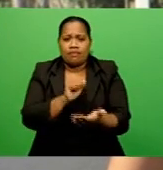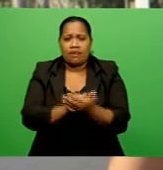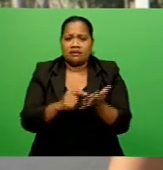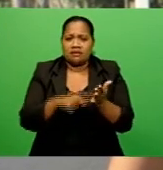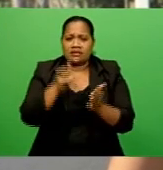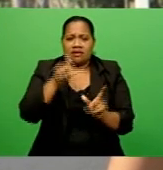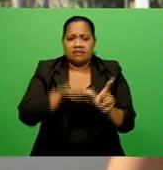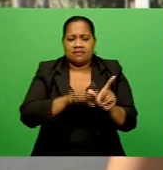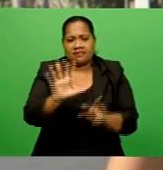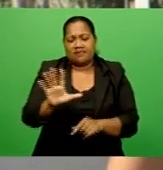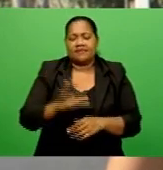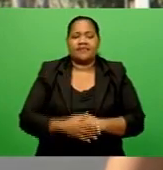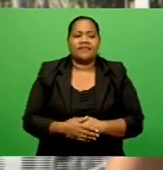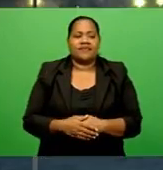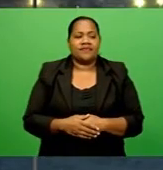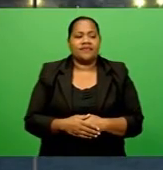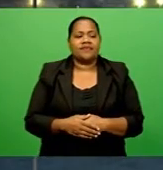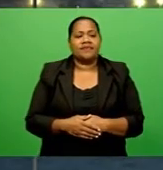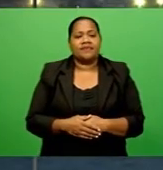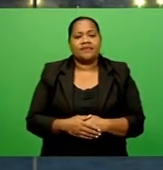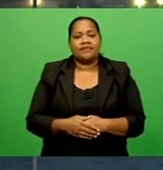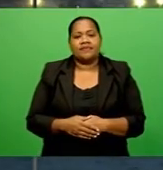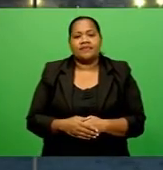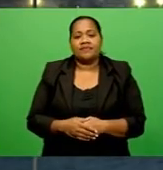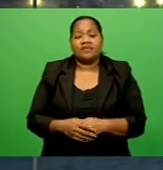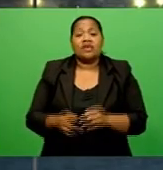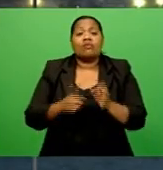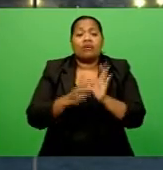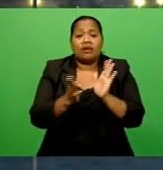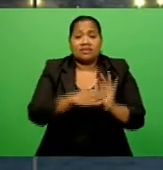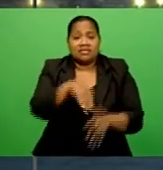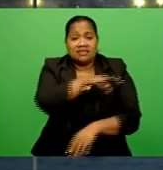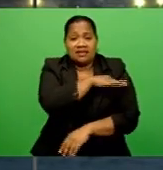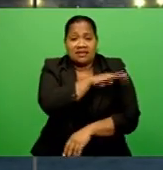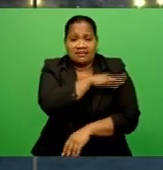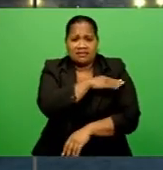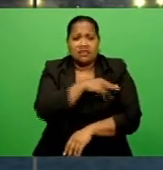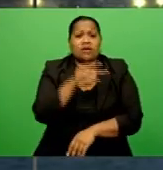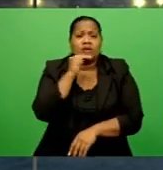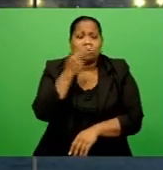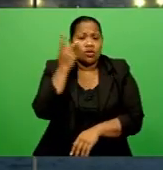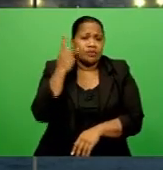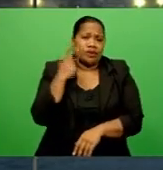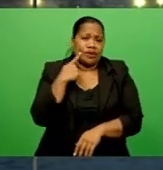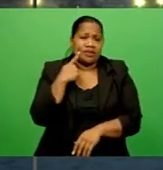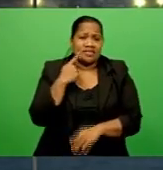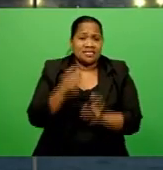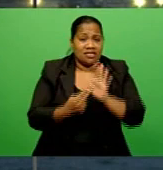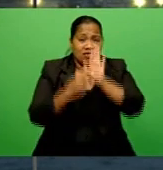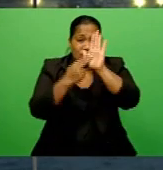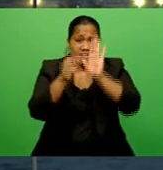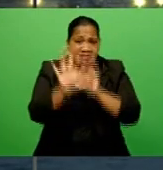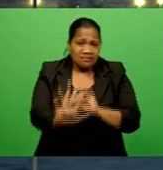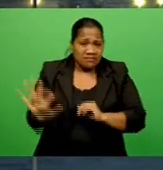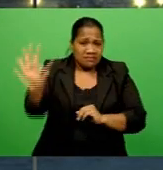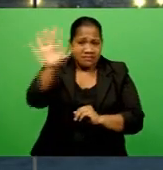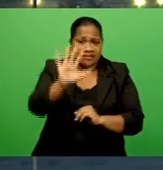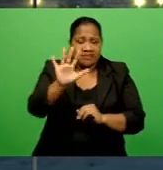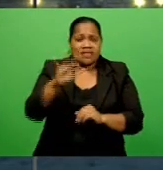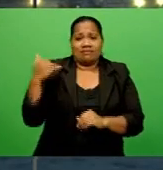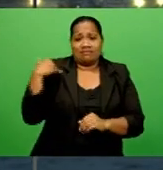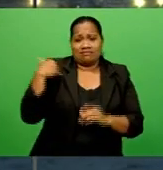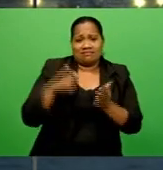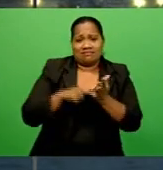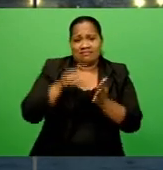Jeshulal, FBC News. Prime Minister Voreqe Bainimarama has told parents in the northern maritime communities affected